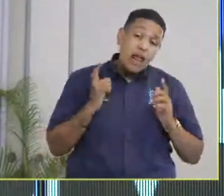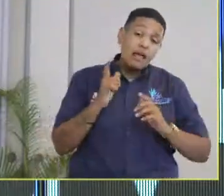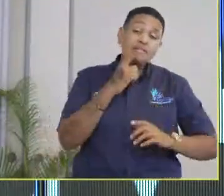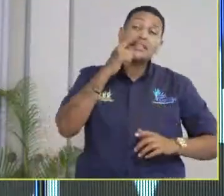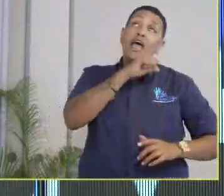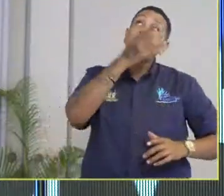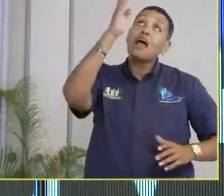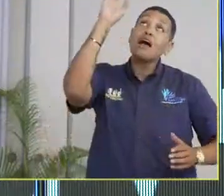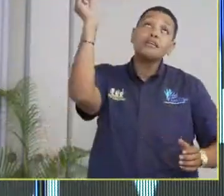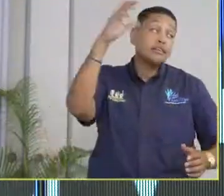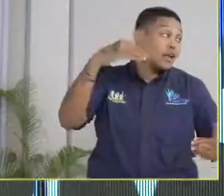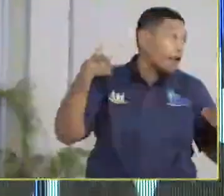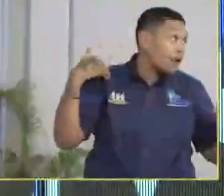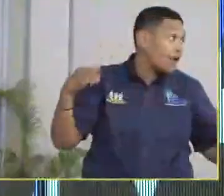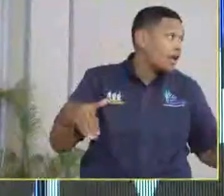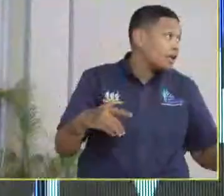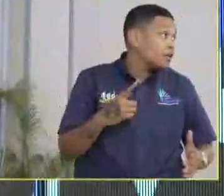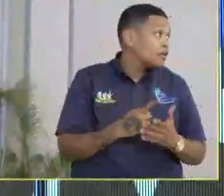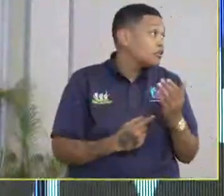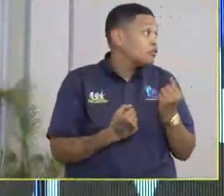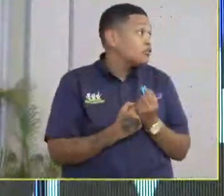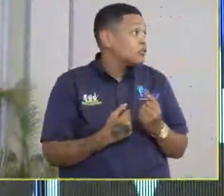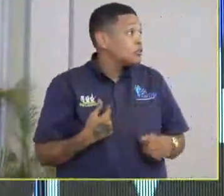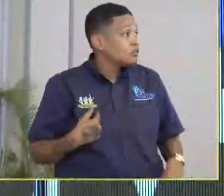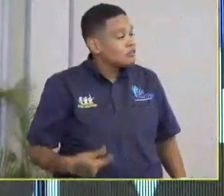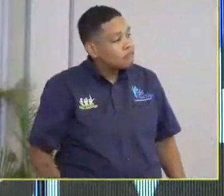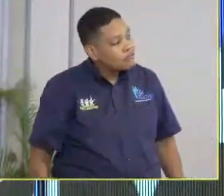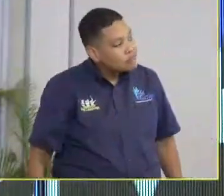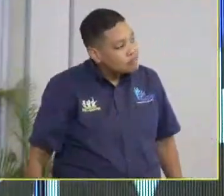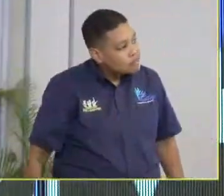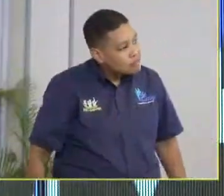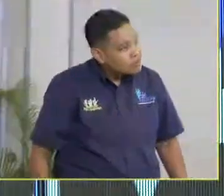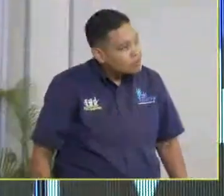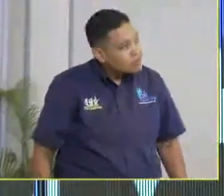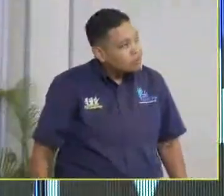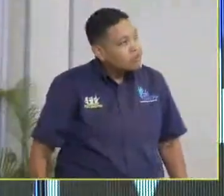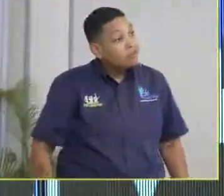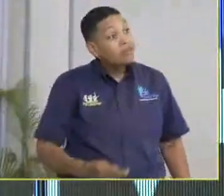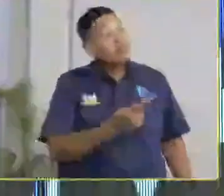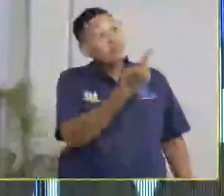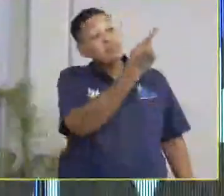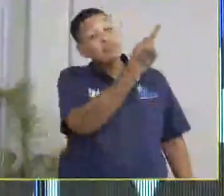me. Neither Mrs. Williams and myself are technical.